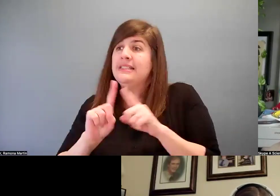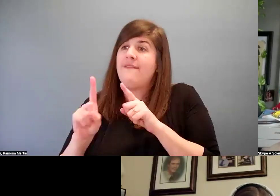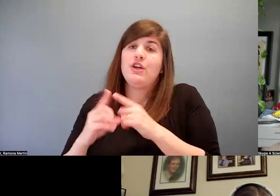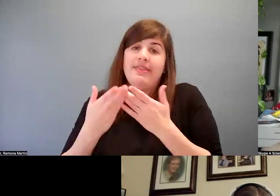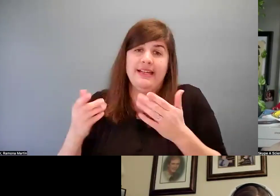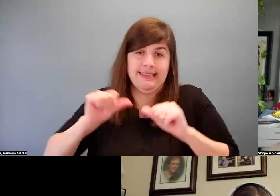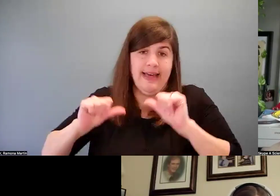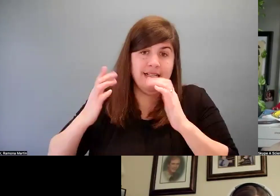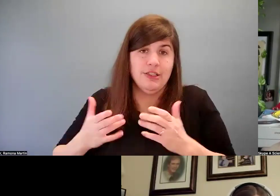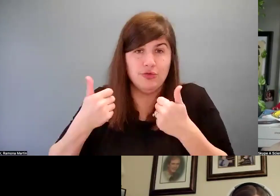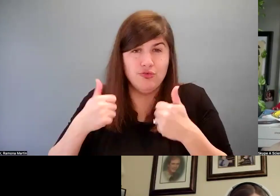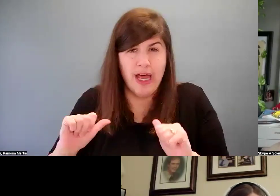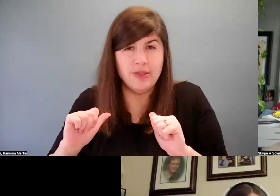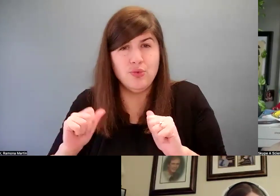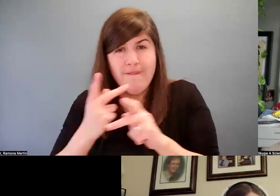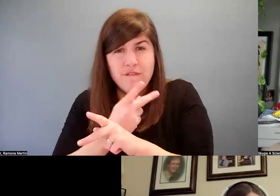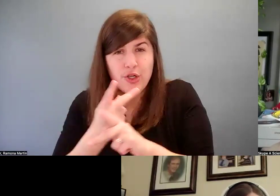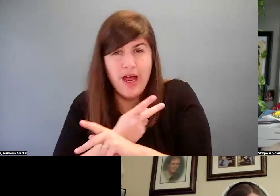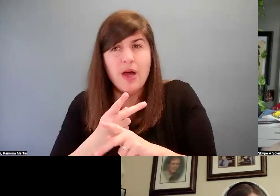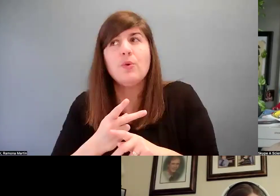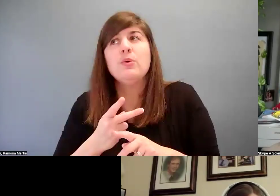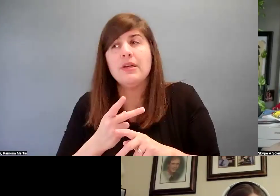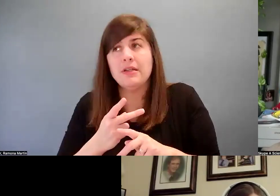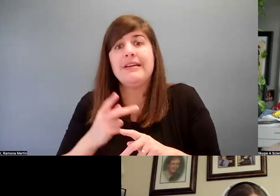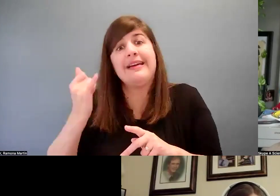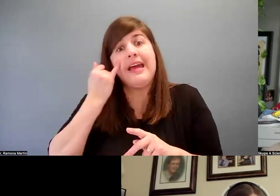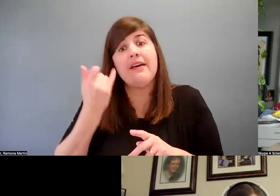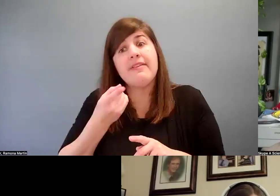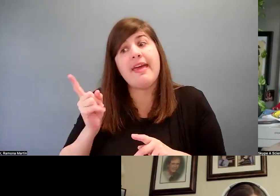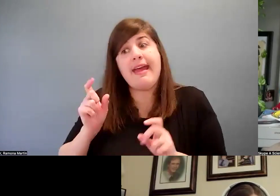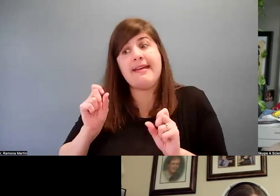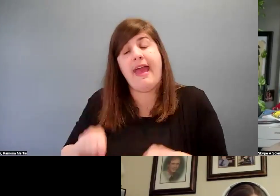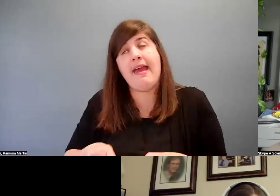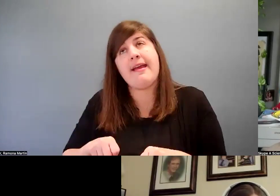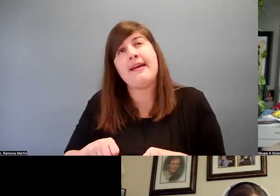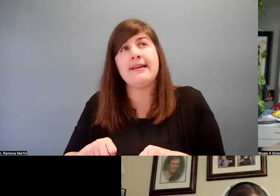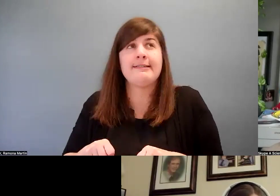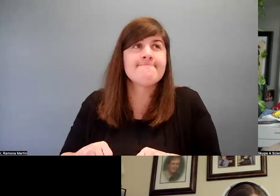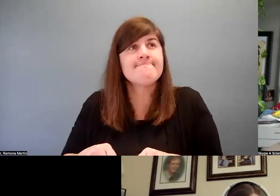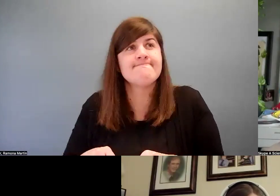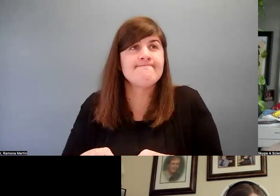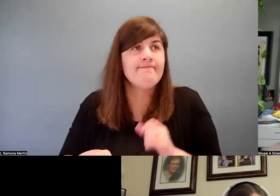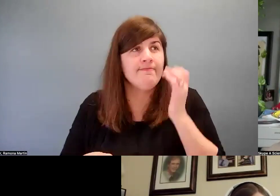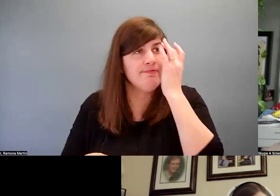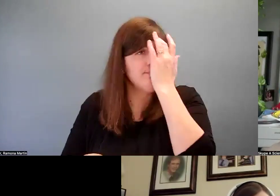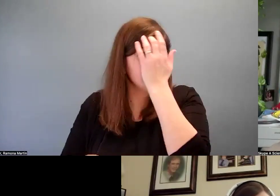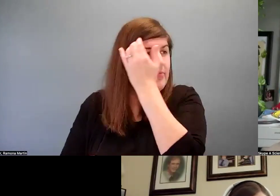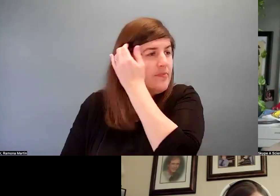trying to figure out is if they can, uh,